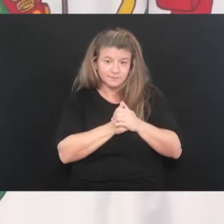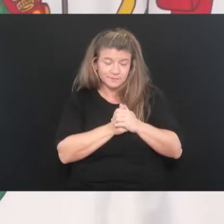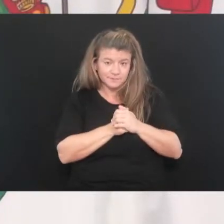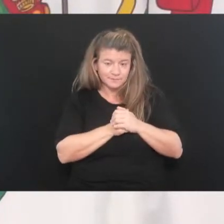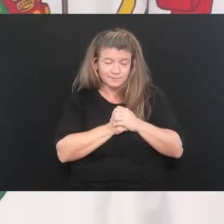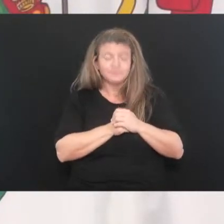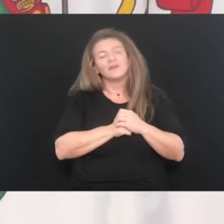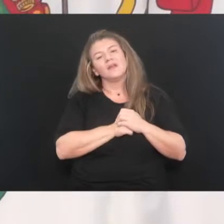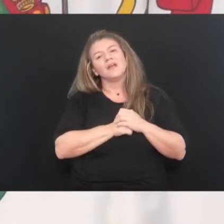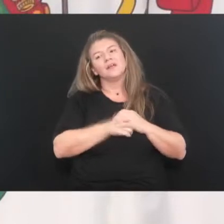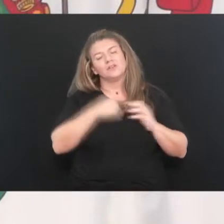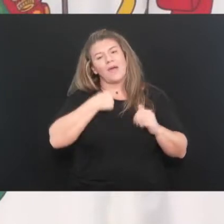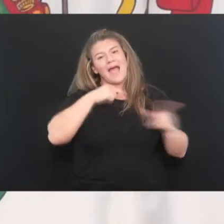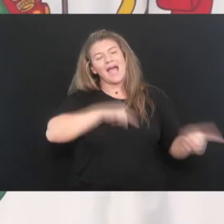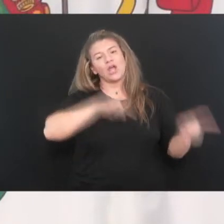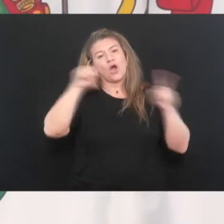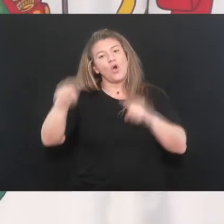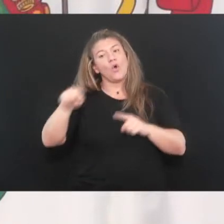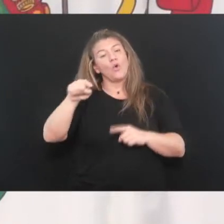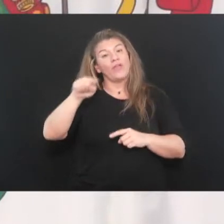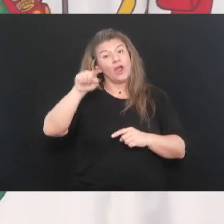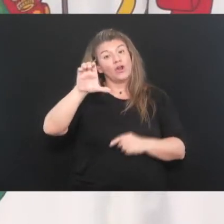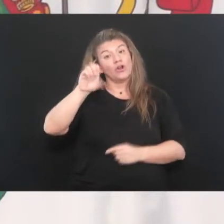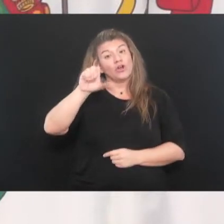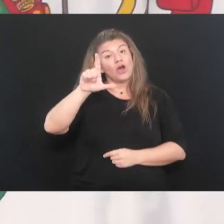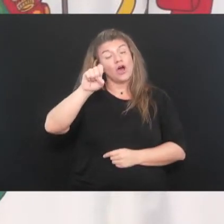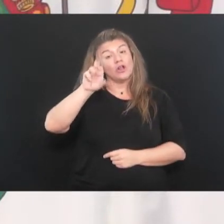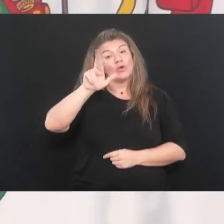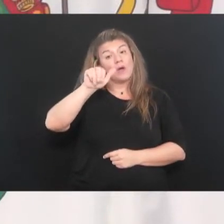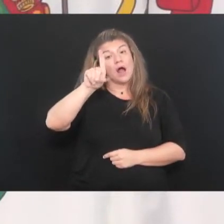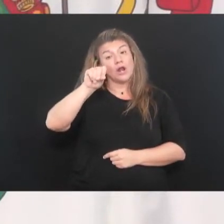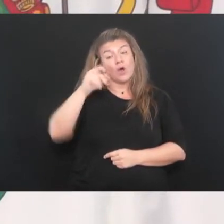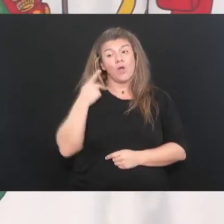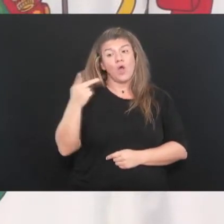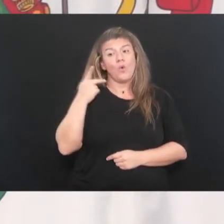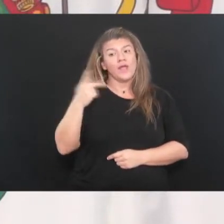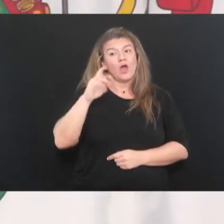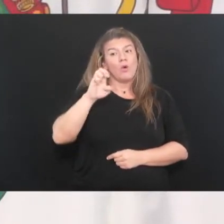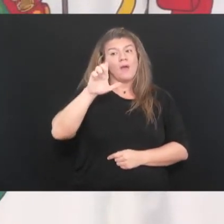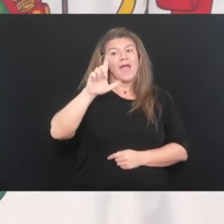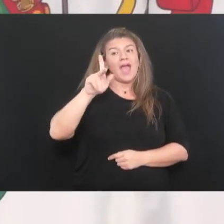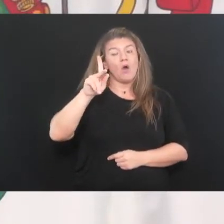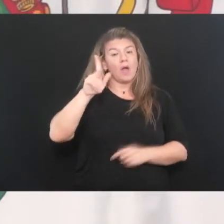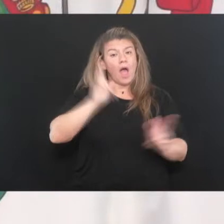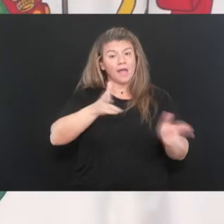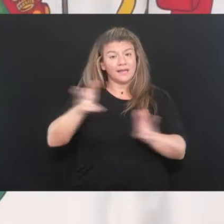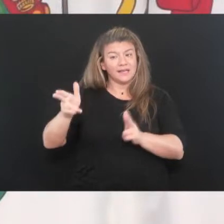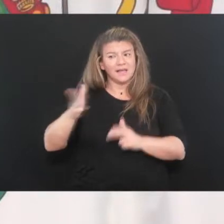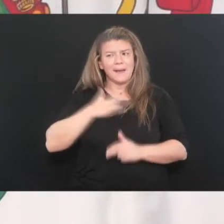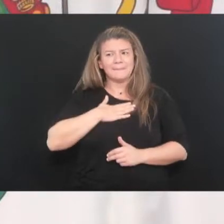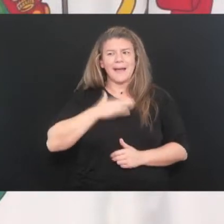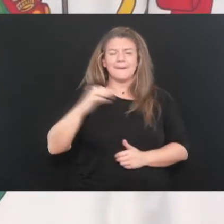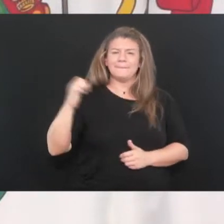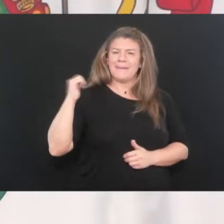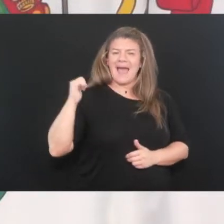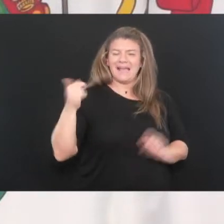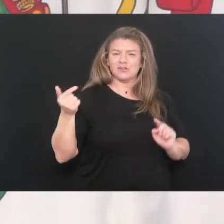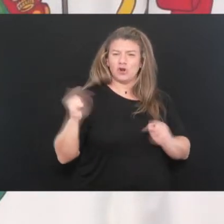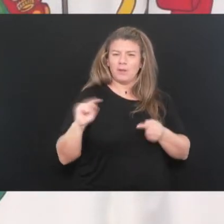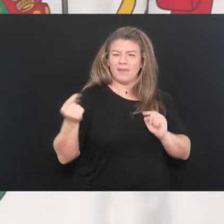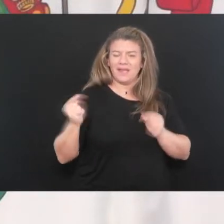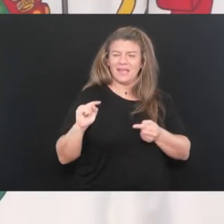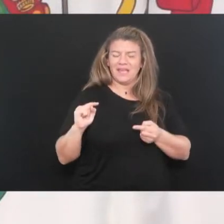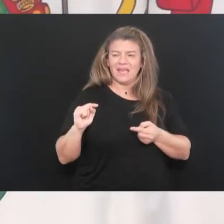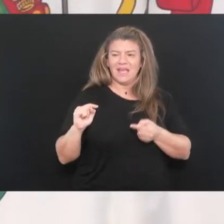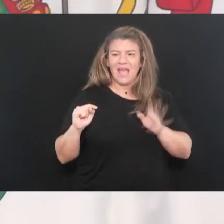I go to Colorado to go elk hunting with Brett. I've got this back thing going on, and all of a sudden